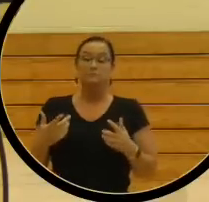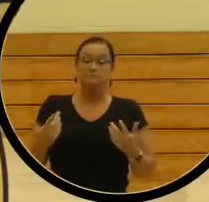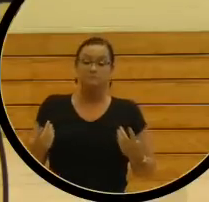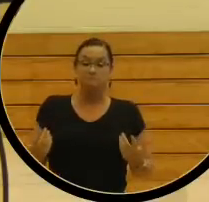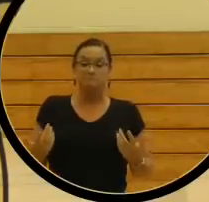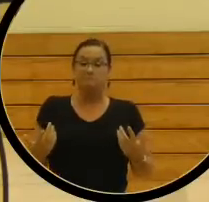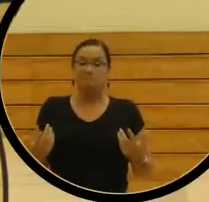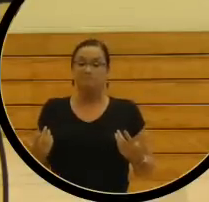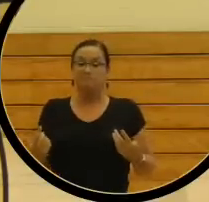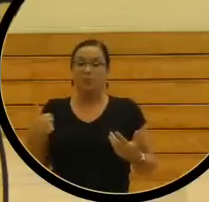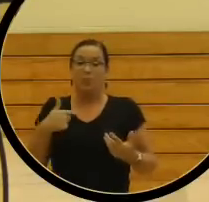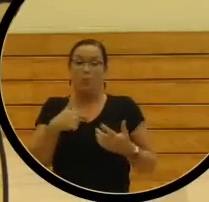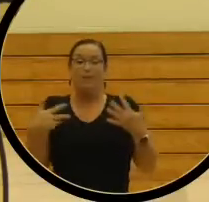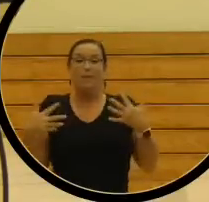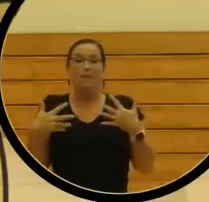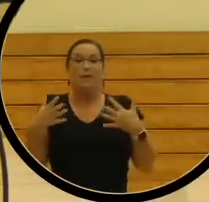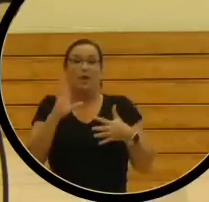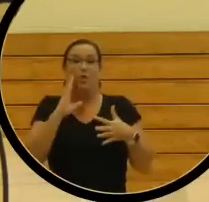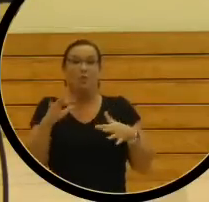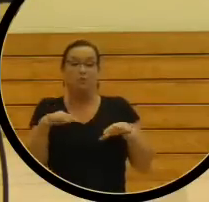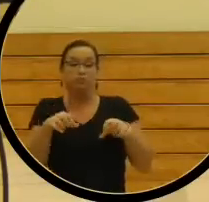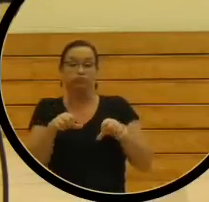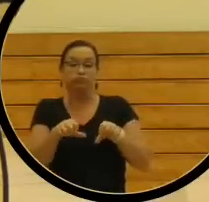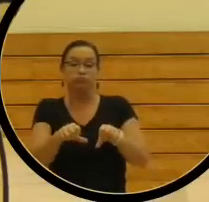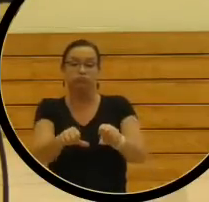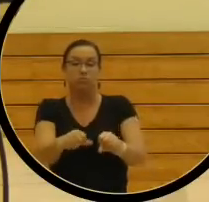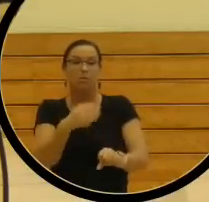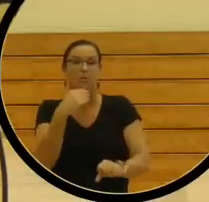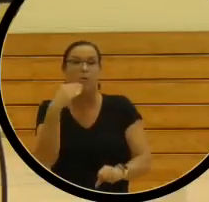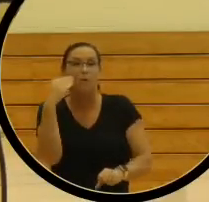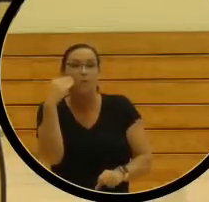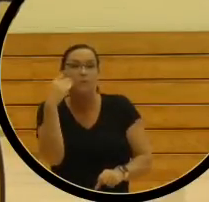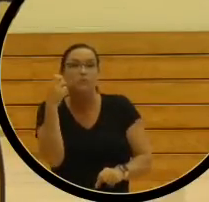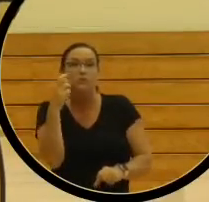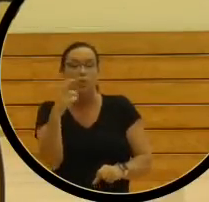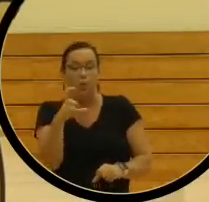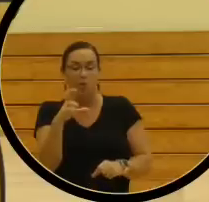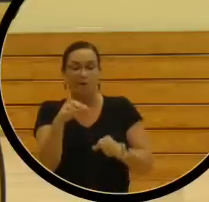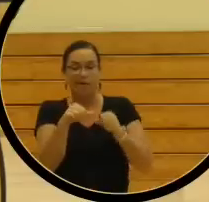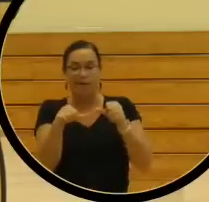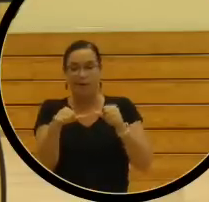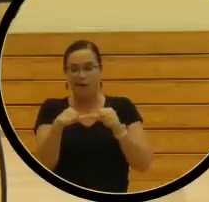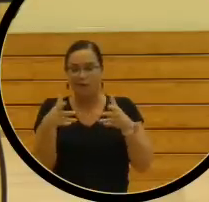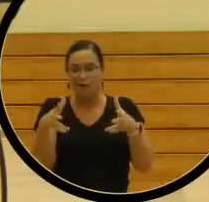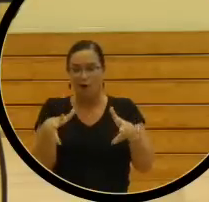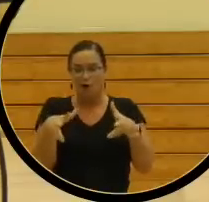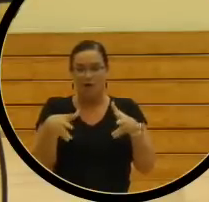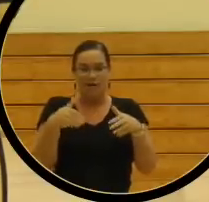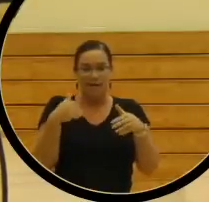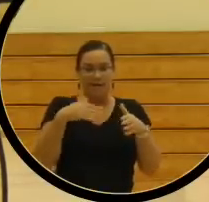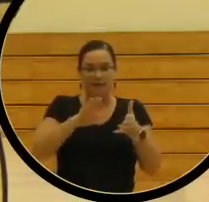eventually it's going to come into the residential area or a developed area, and we're going to have to deal with that.